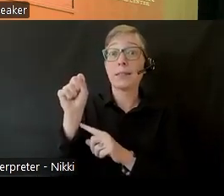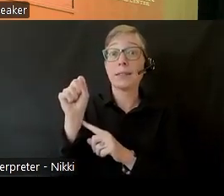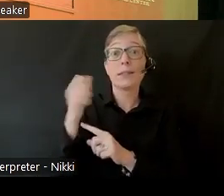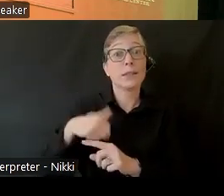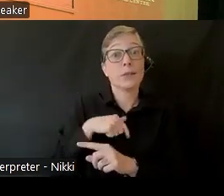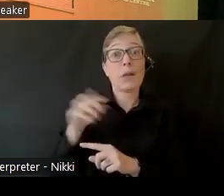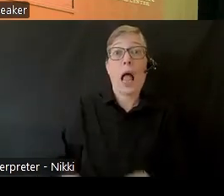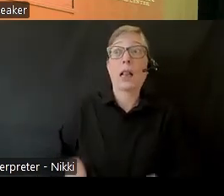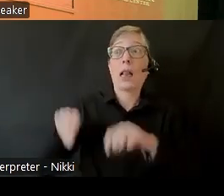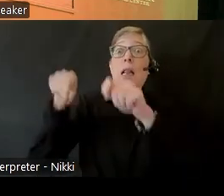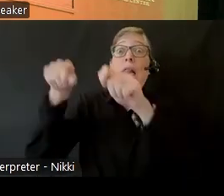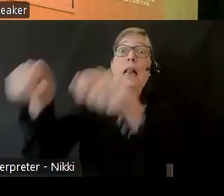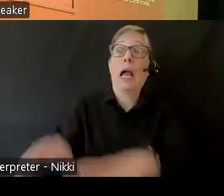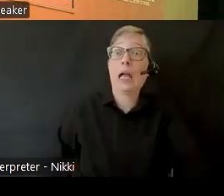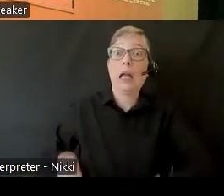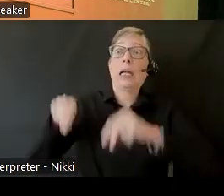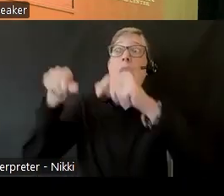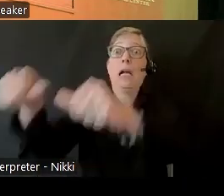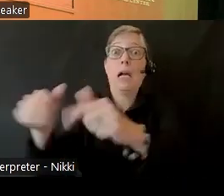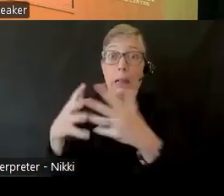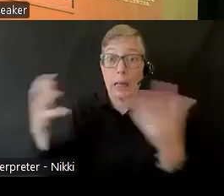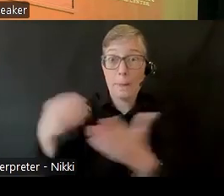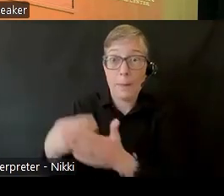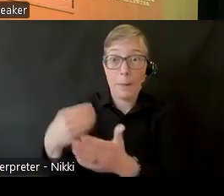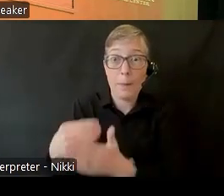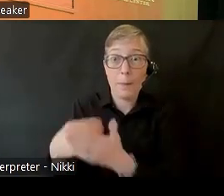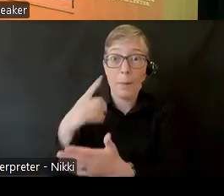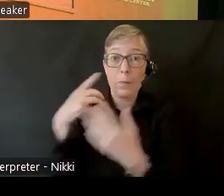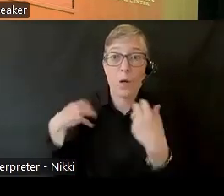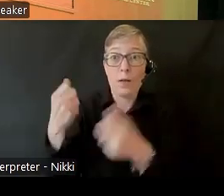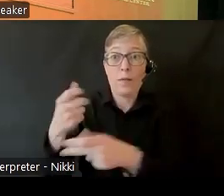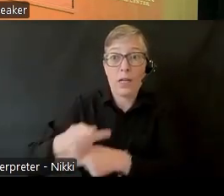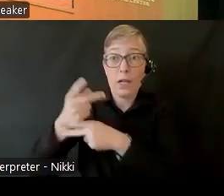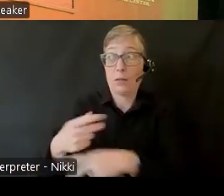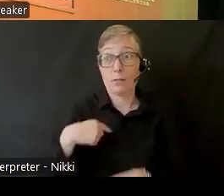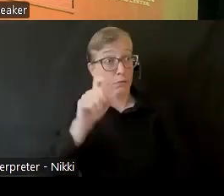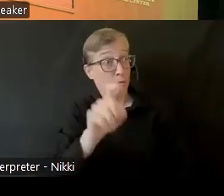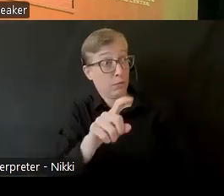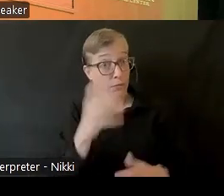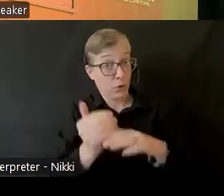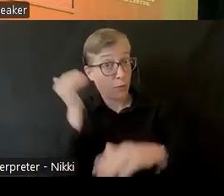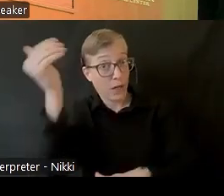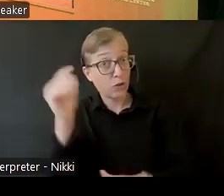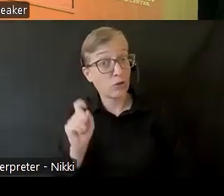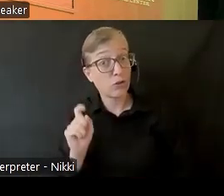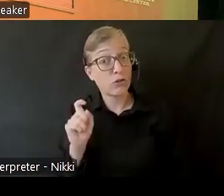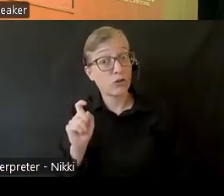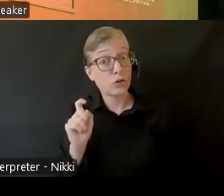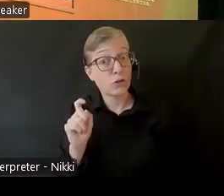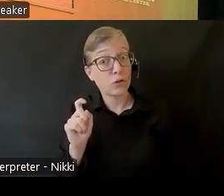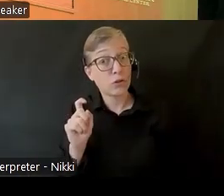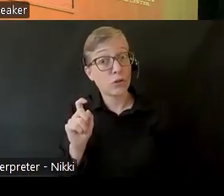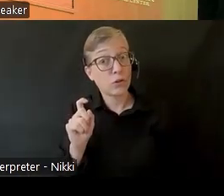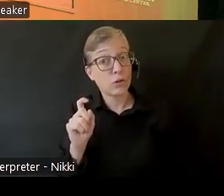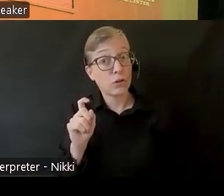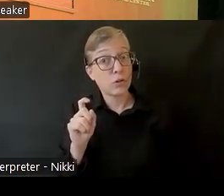money, right? And then the whole question is, well, is it too much? And we say it's too much. Then the question is,